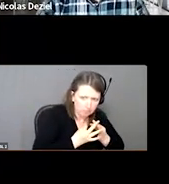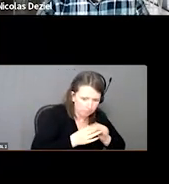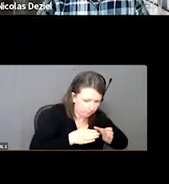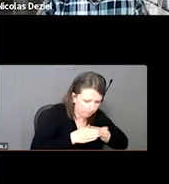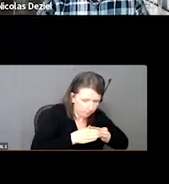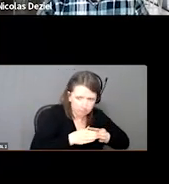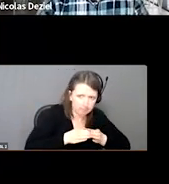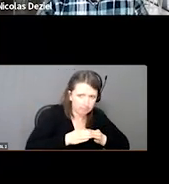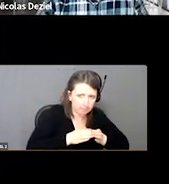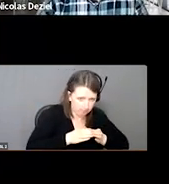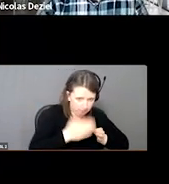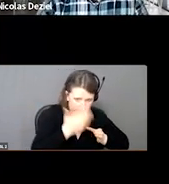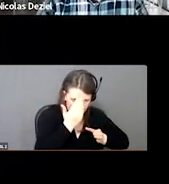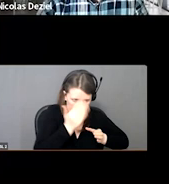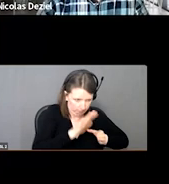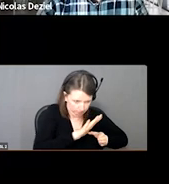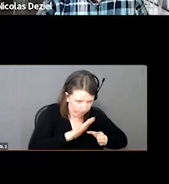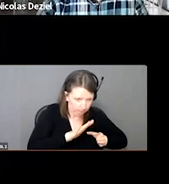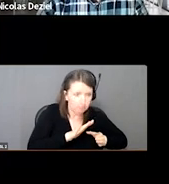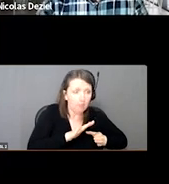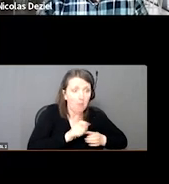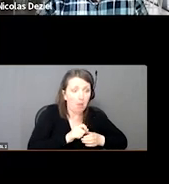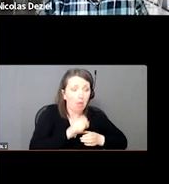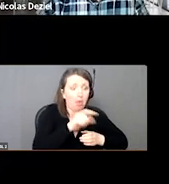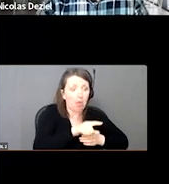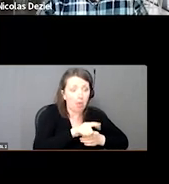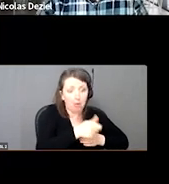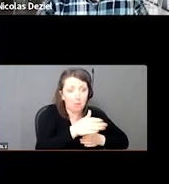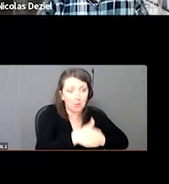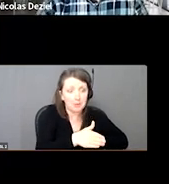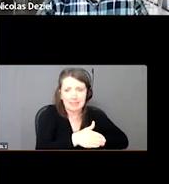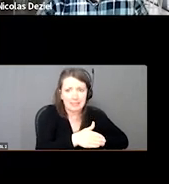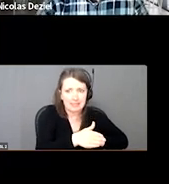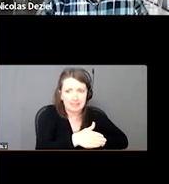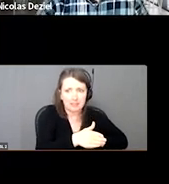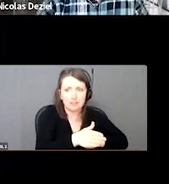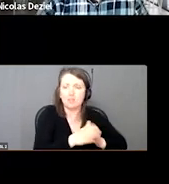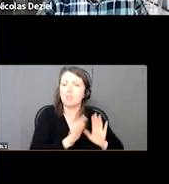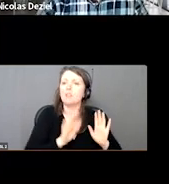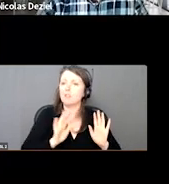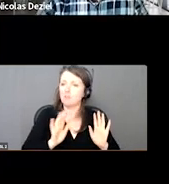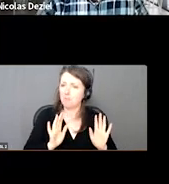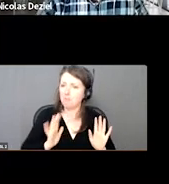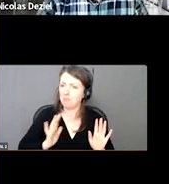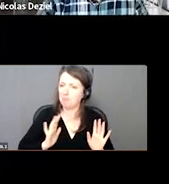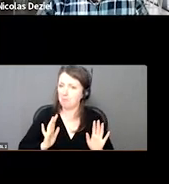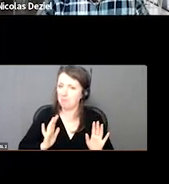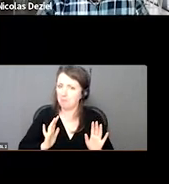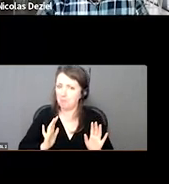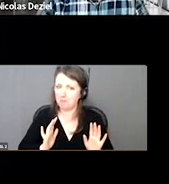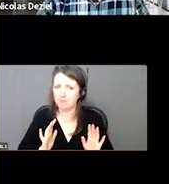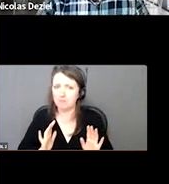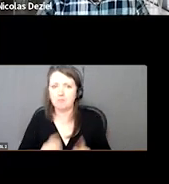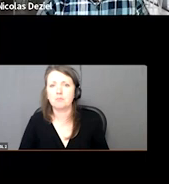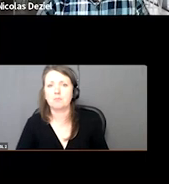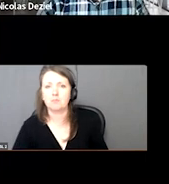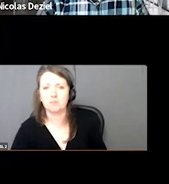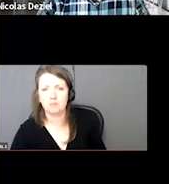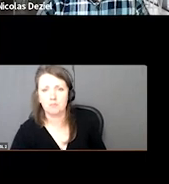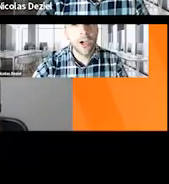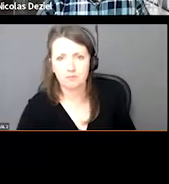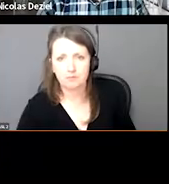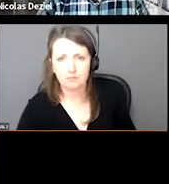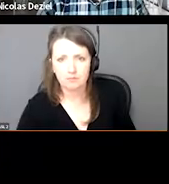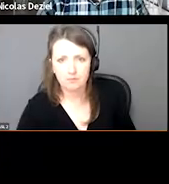vest until you know how you want to pursue with the innovation. All right, thank you. So on